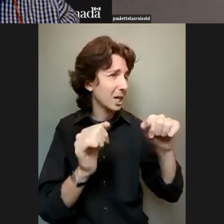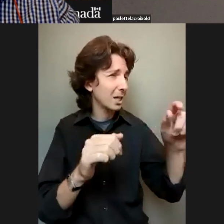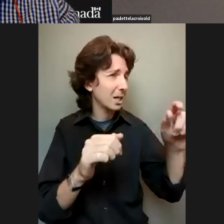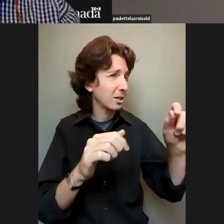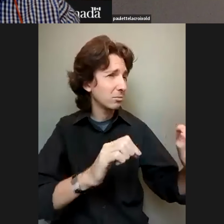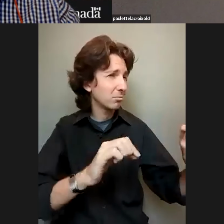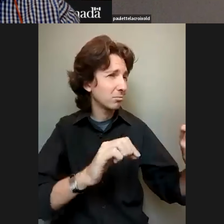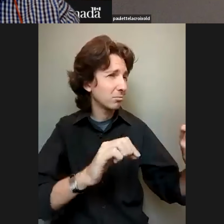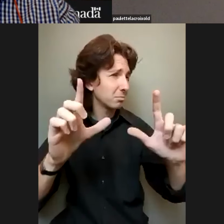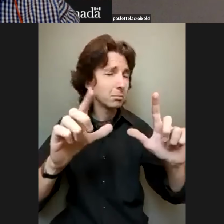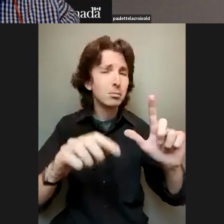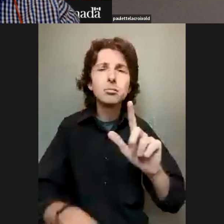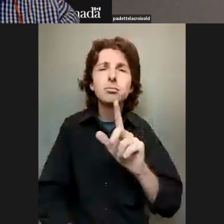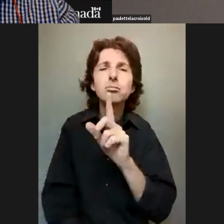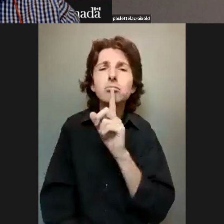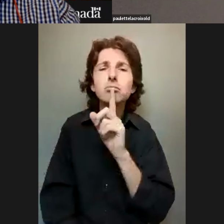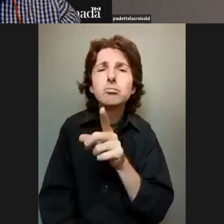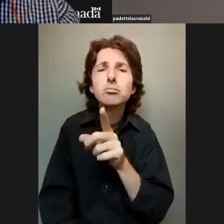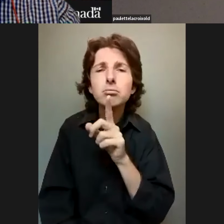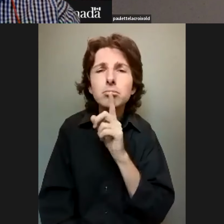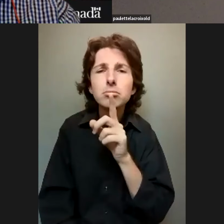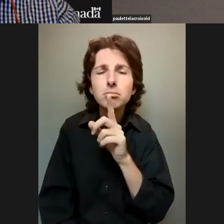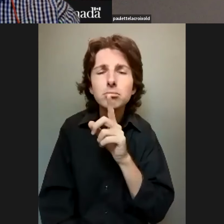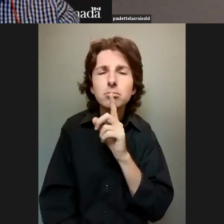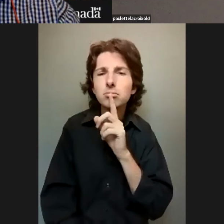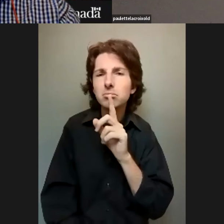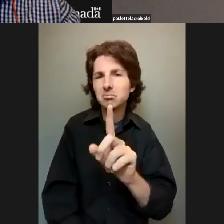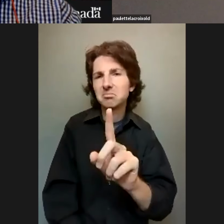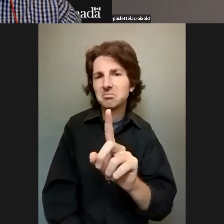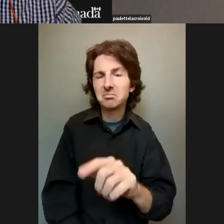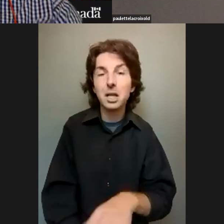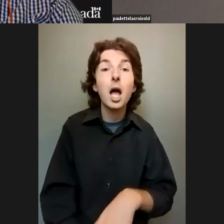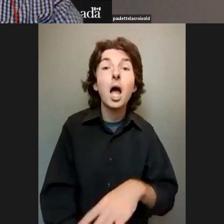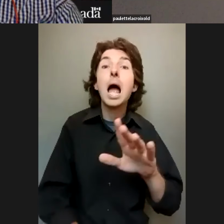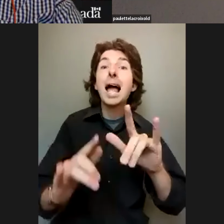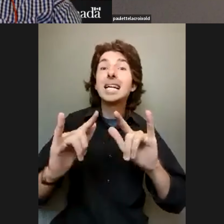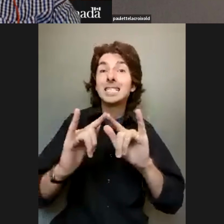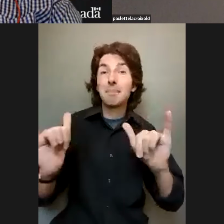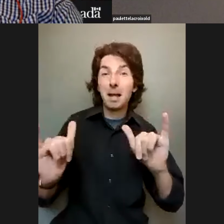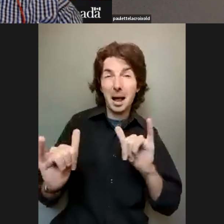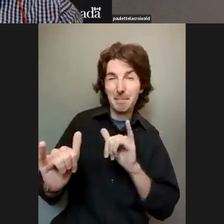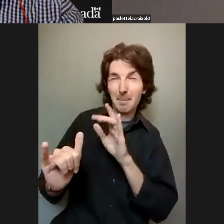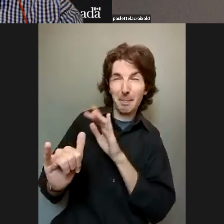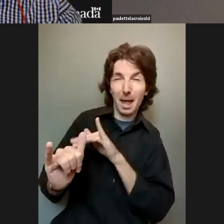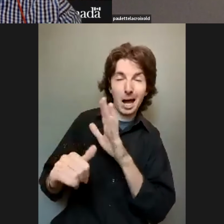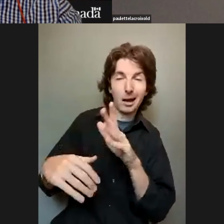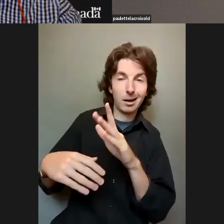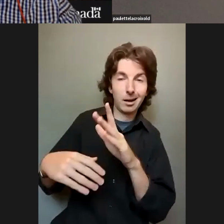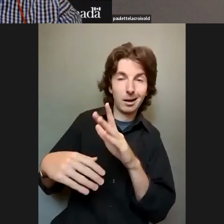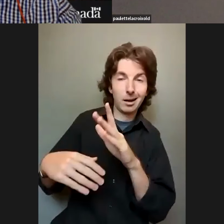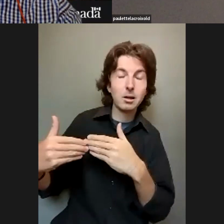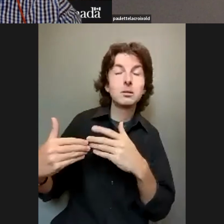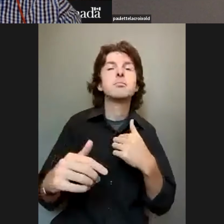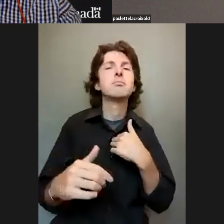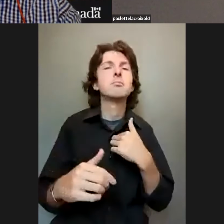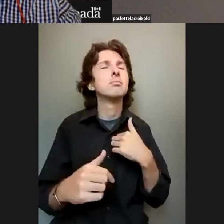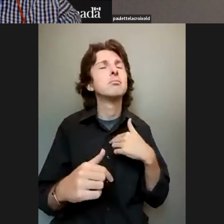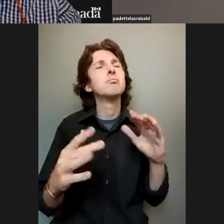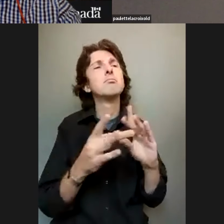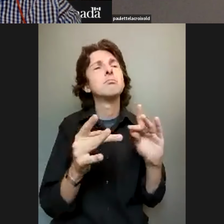Absolutely. One second here, I'll just get it. Yeah, while that's coming up, I can just talk about that. So the